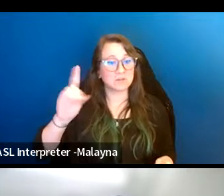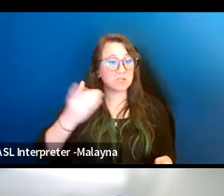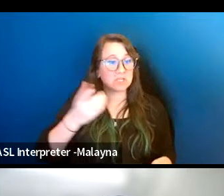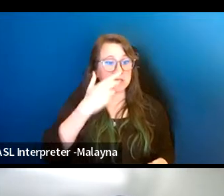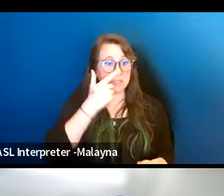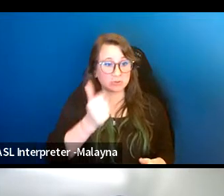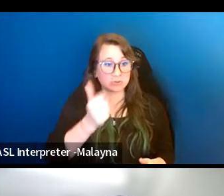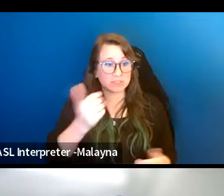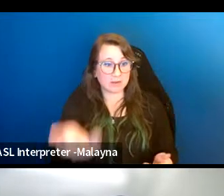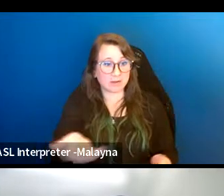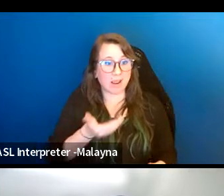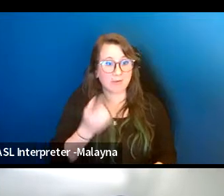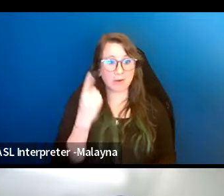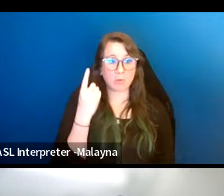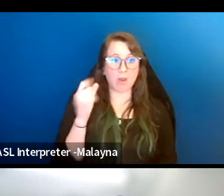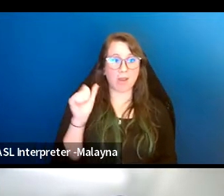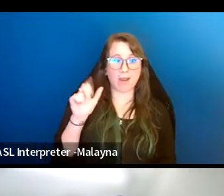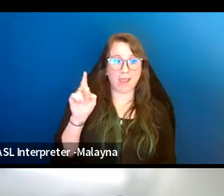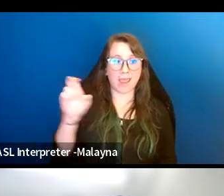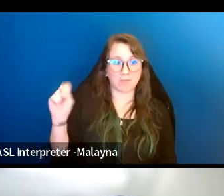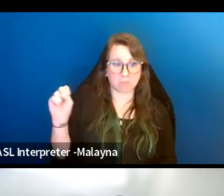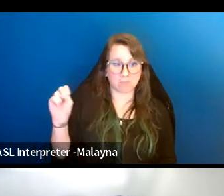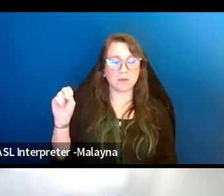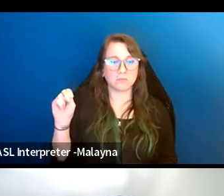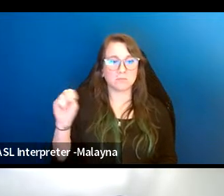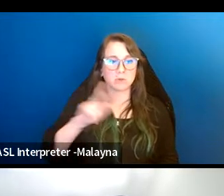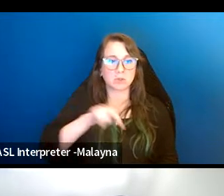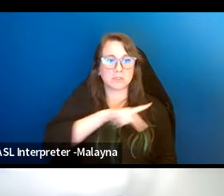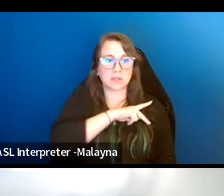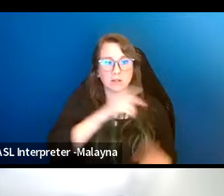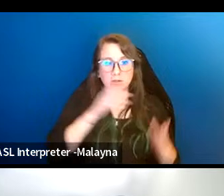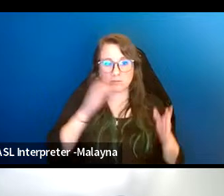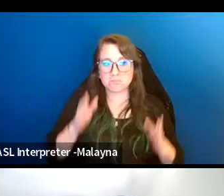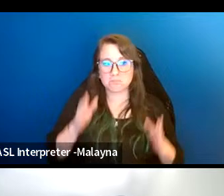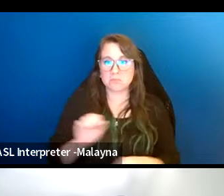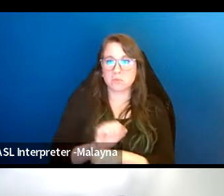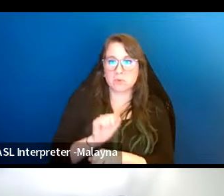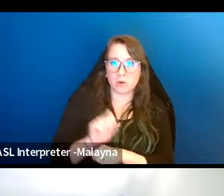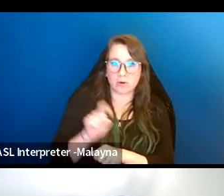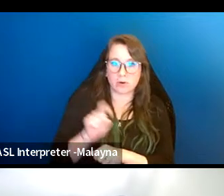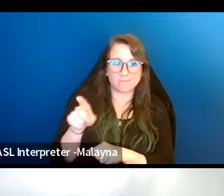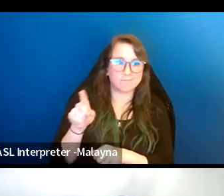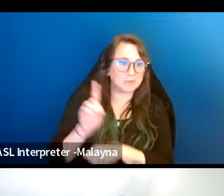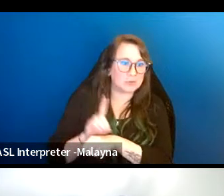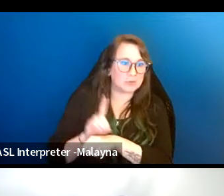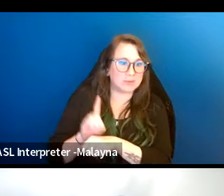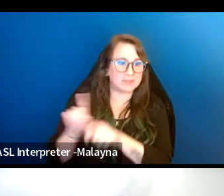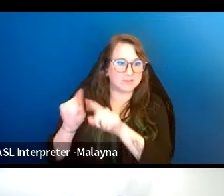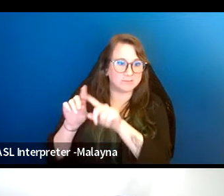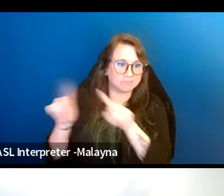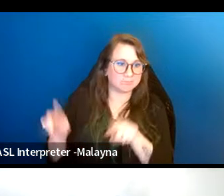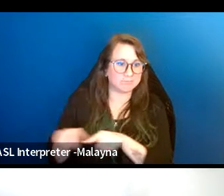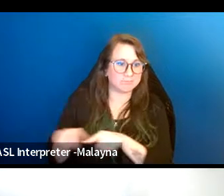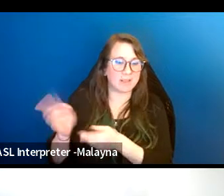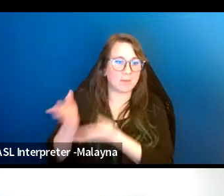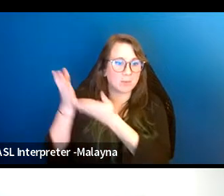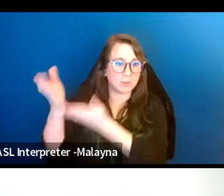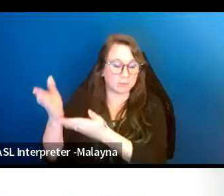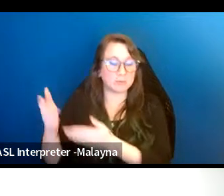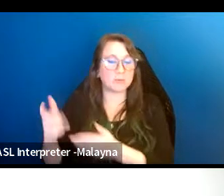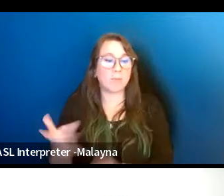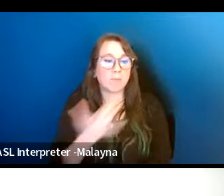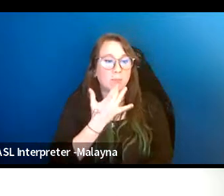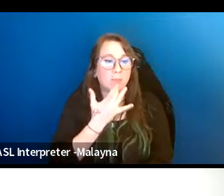personnel based on the duties outlined in this proposal and based on the preferred requirements